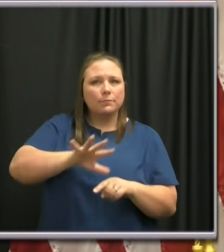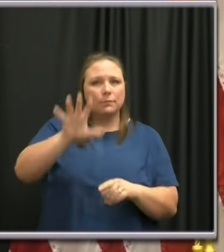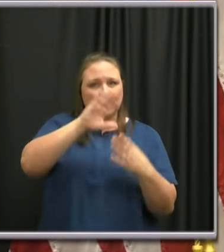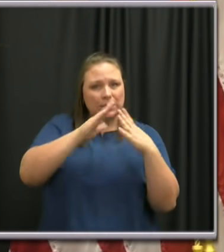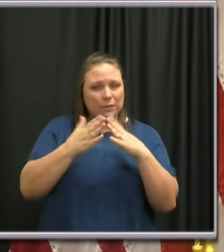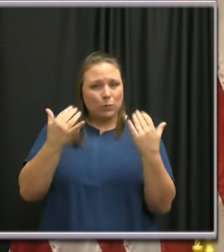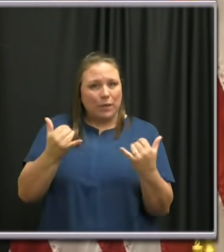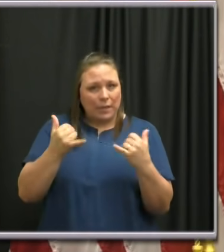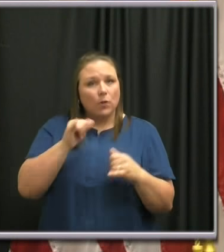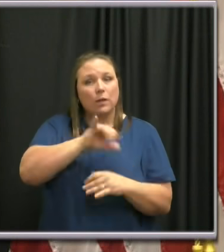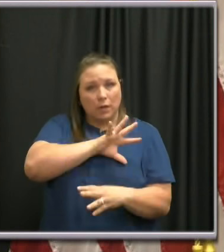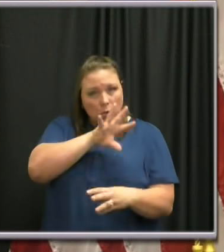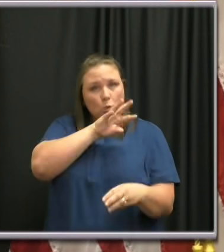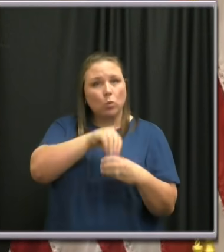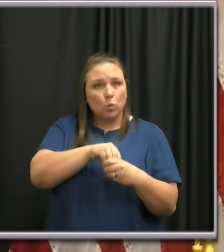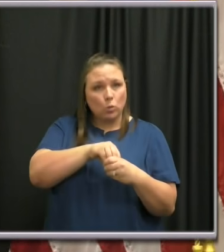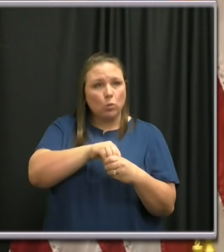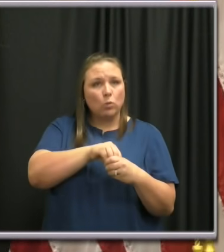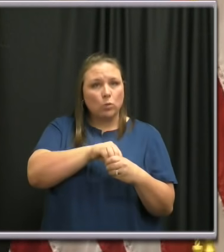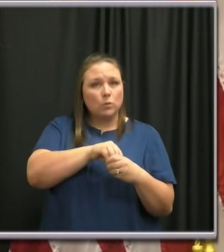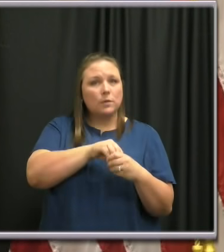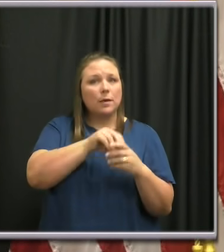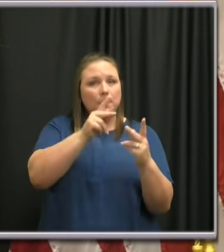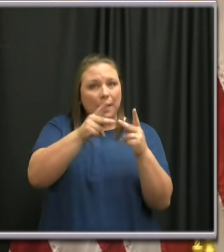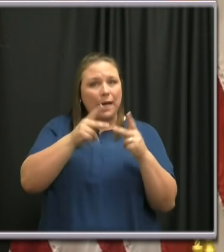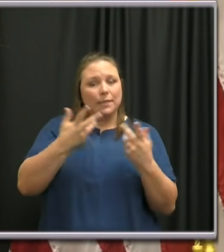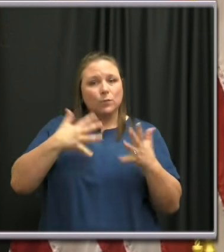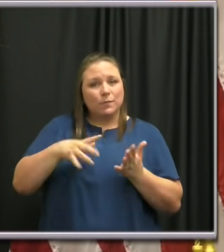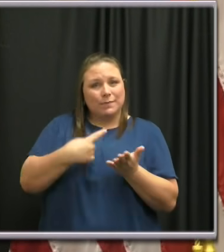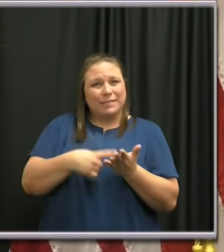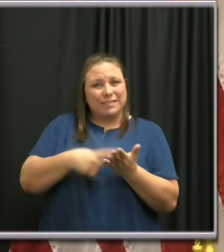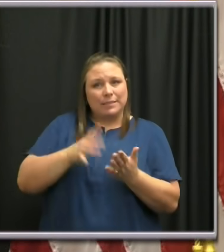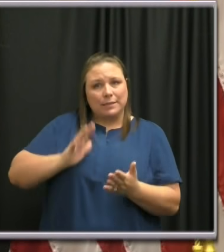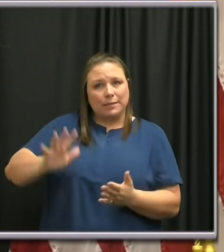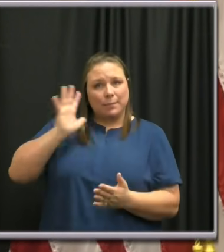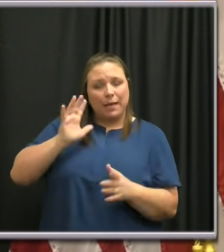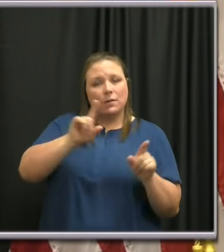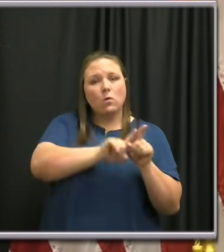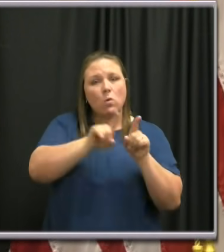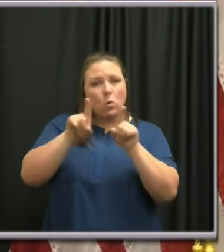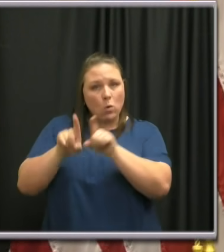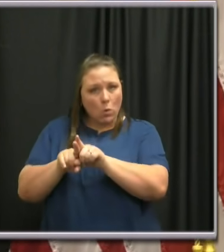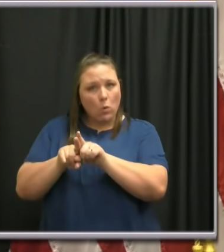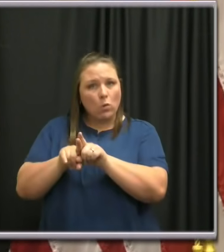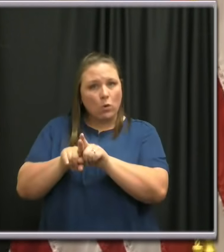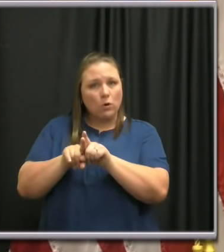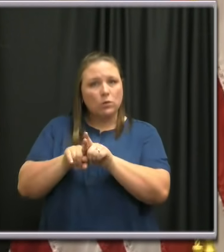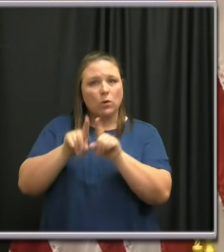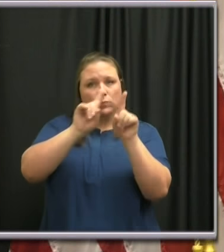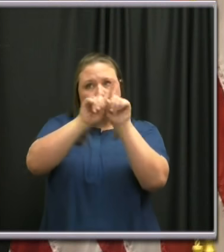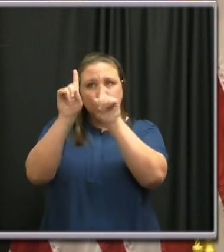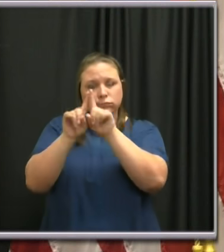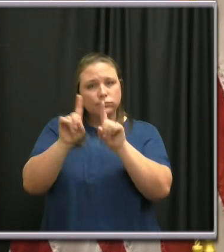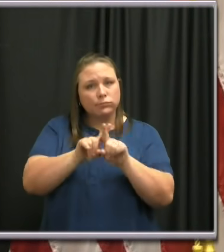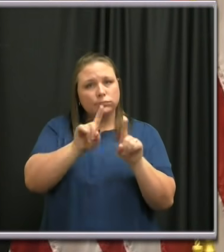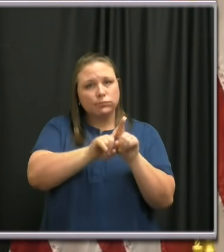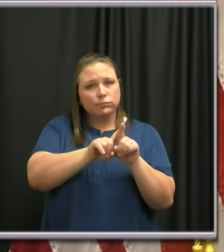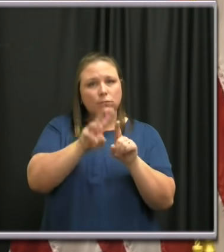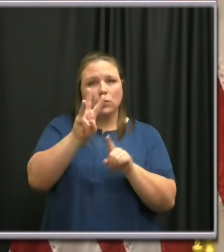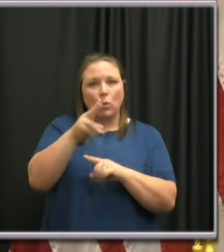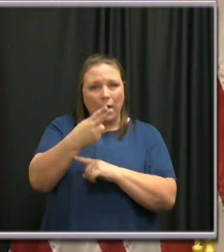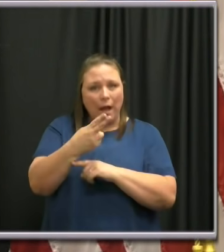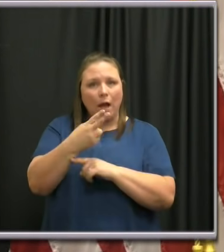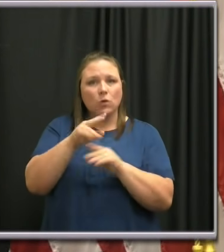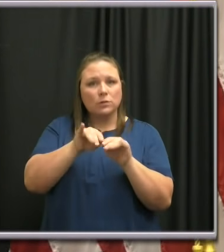That does include organizations that we've discussed in the past, but also a variety of warehouse